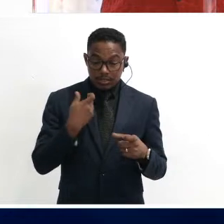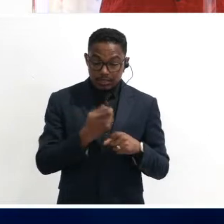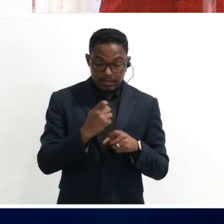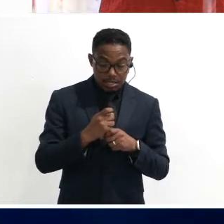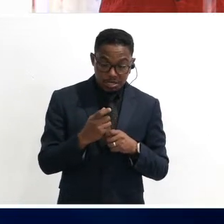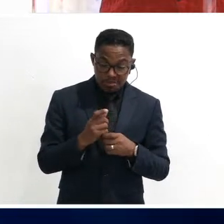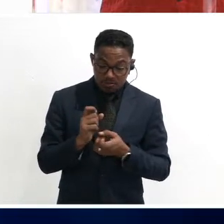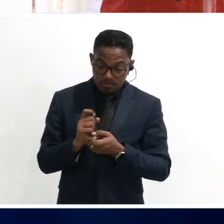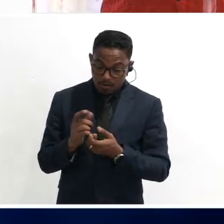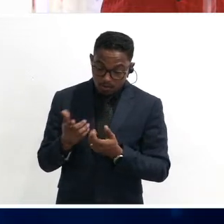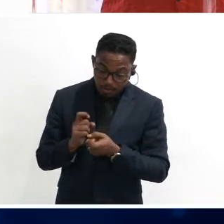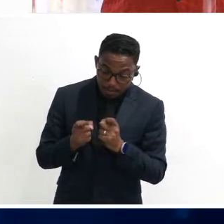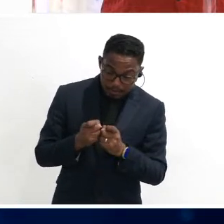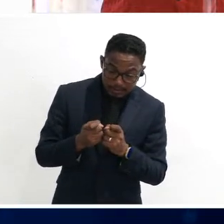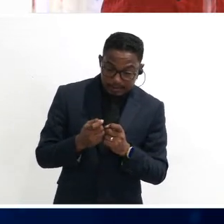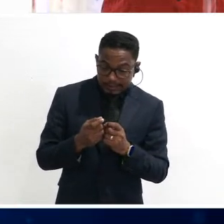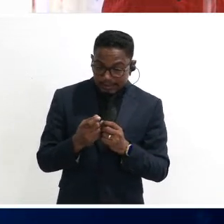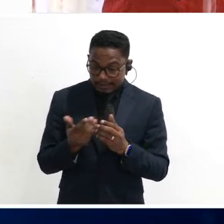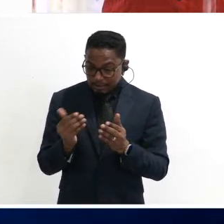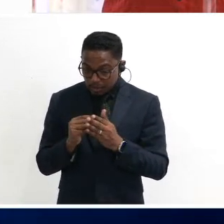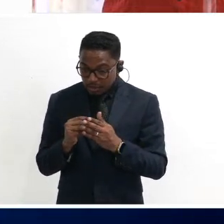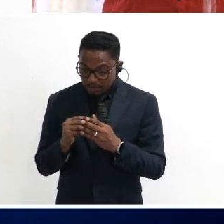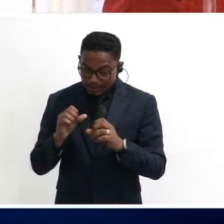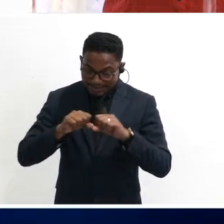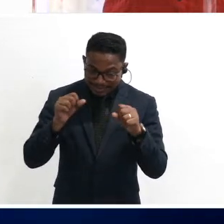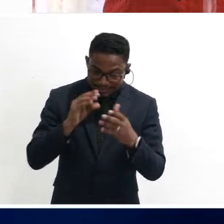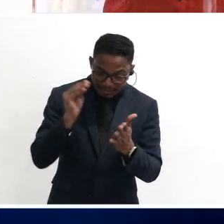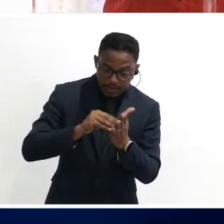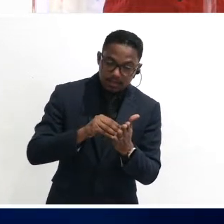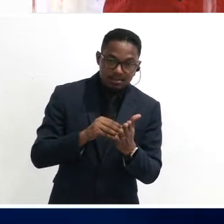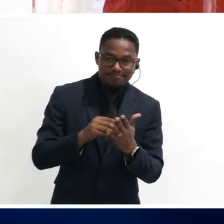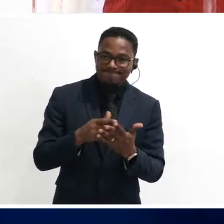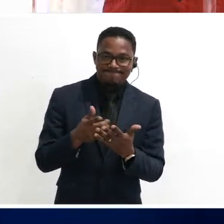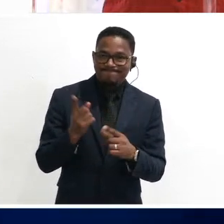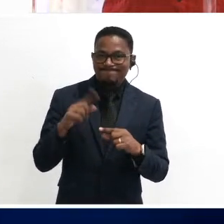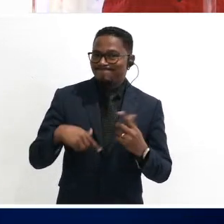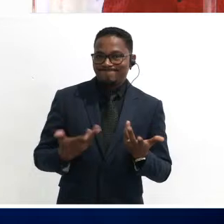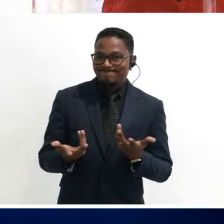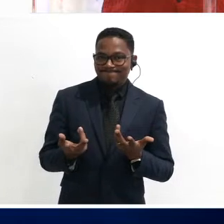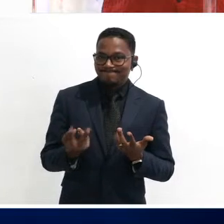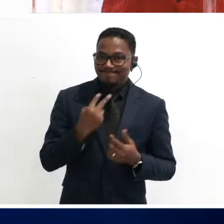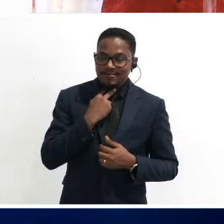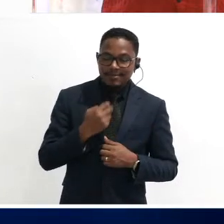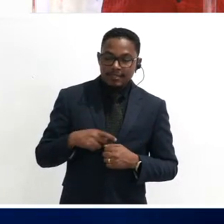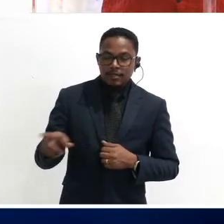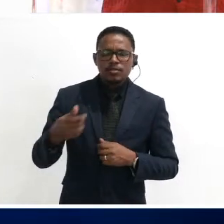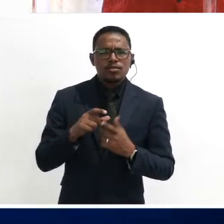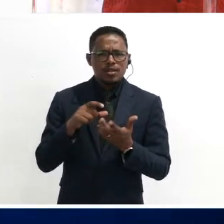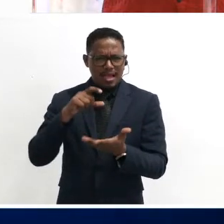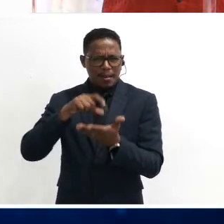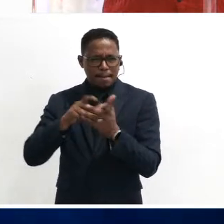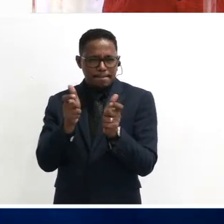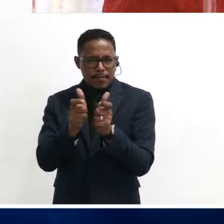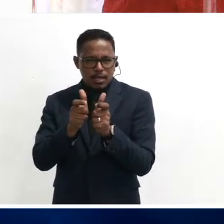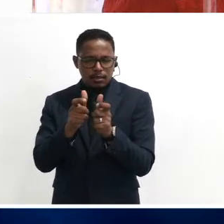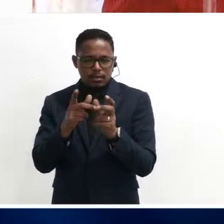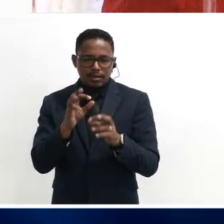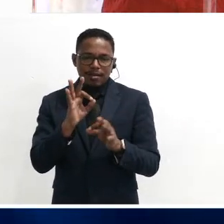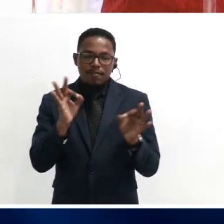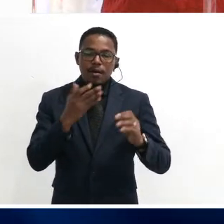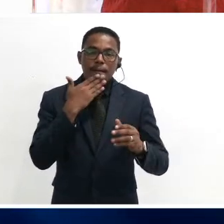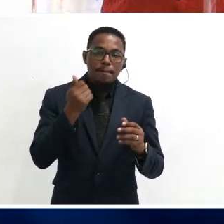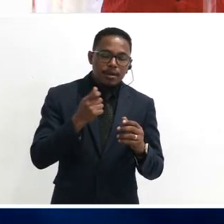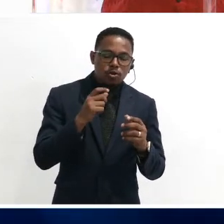important, especially in the chiplet era, to try and come up with better ways to test. So this whole idea of known good die, or trying